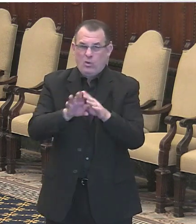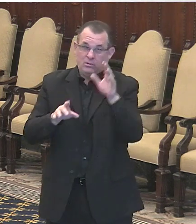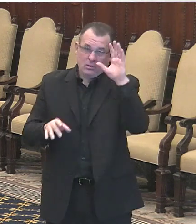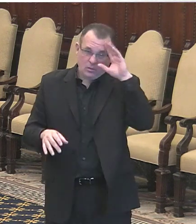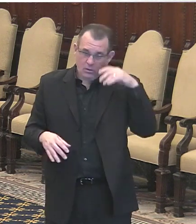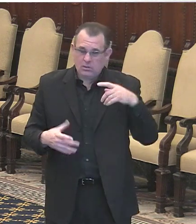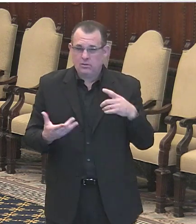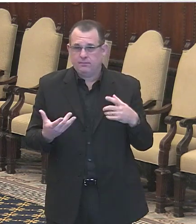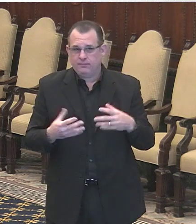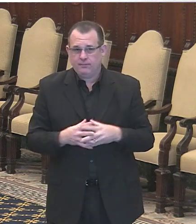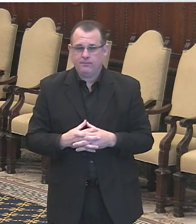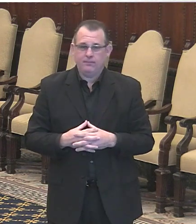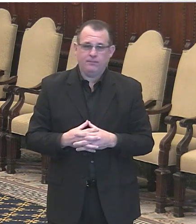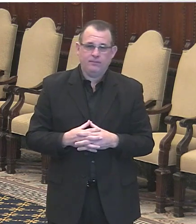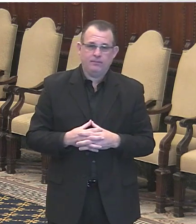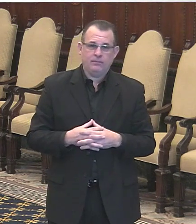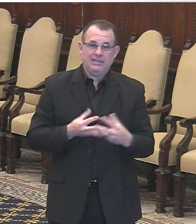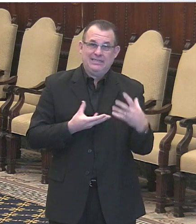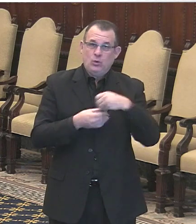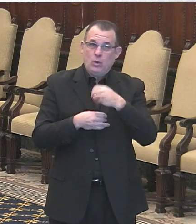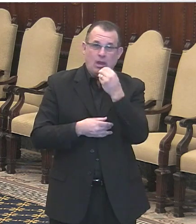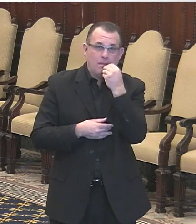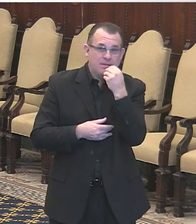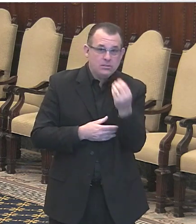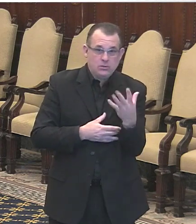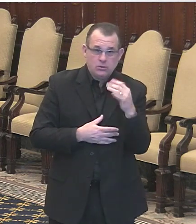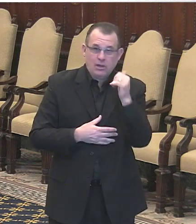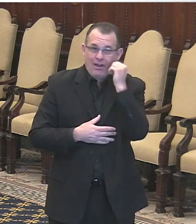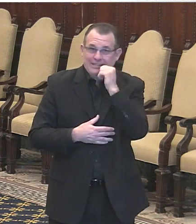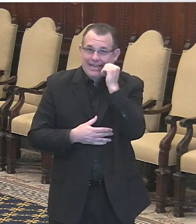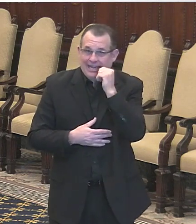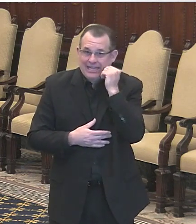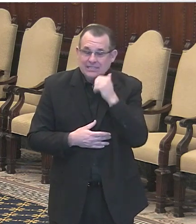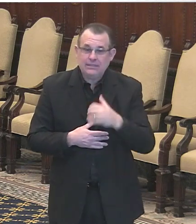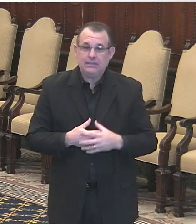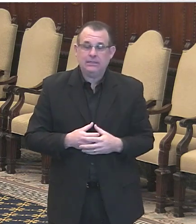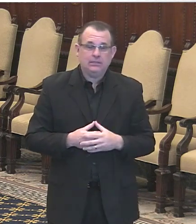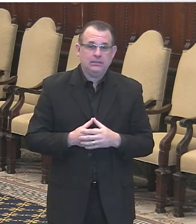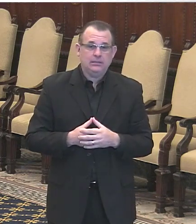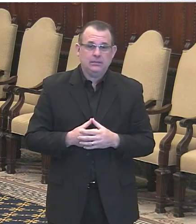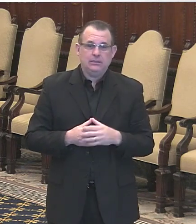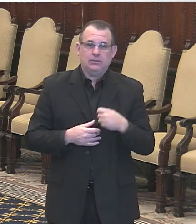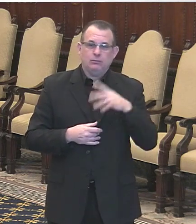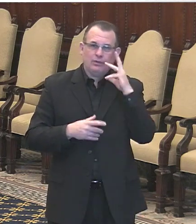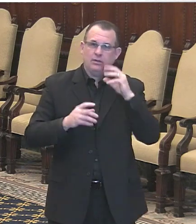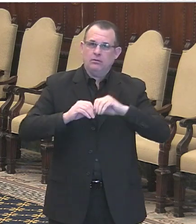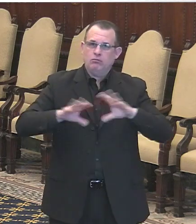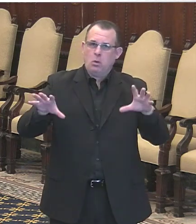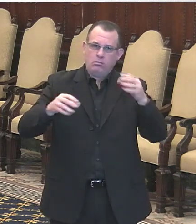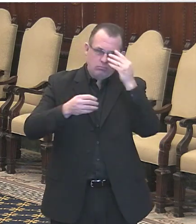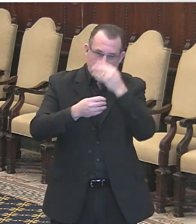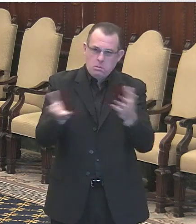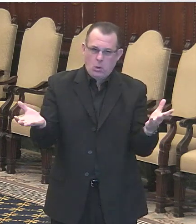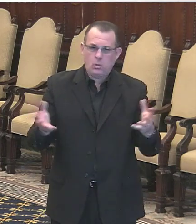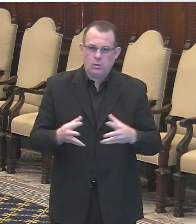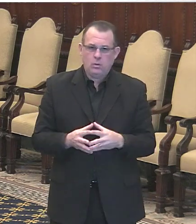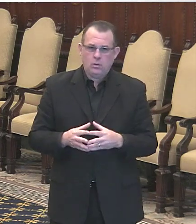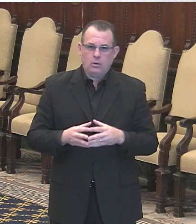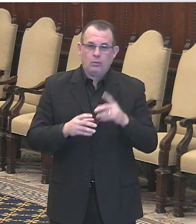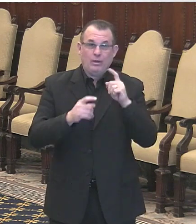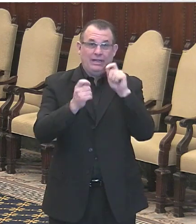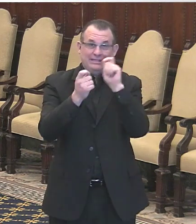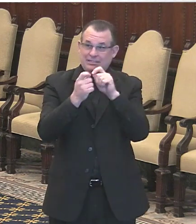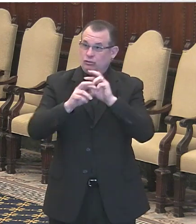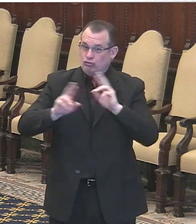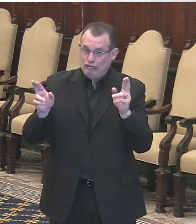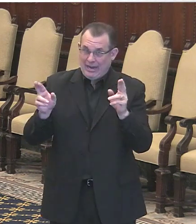program with meals on a daily basis. And we'll roll that out when the details are finalized. But